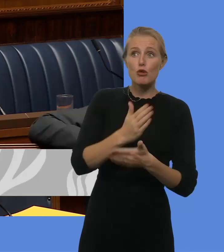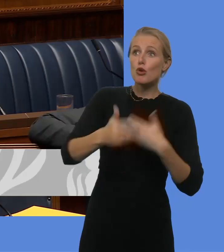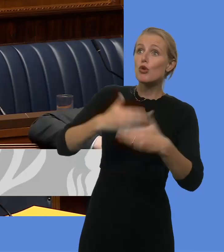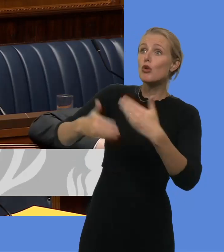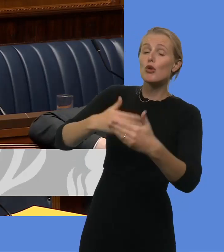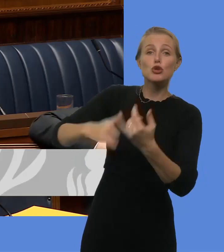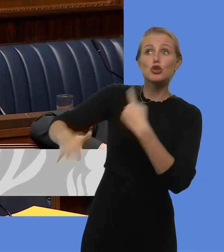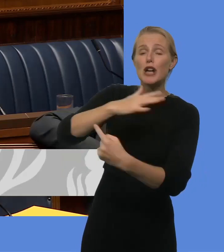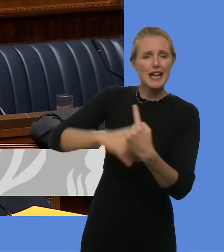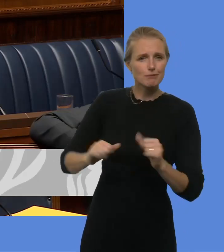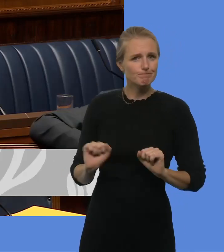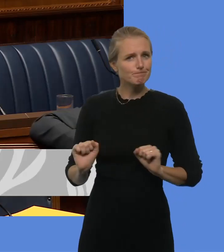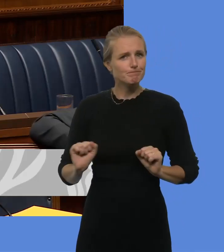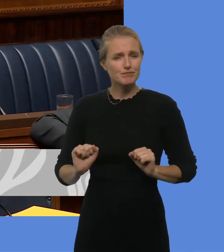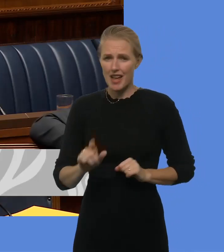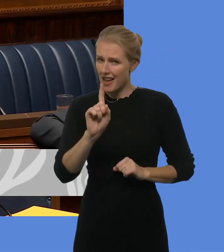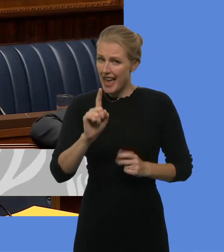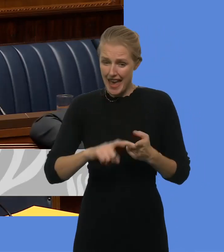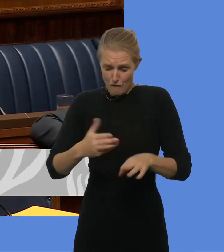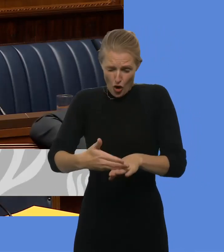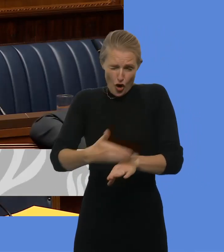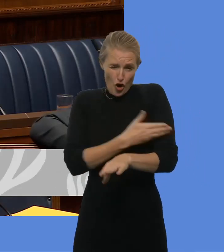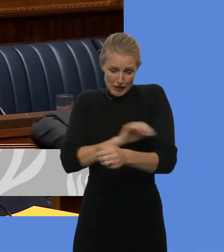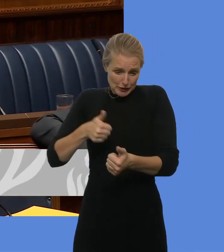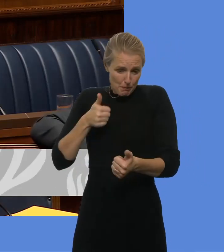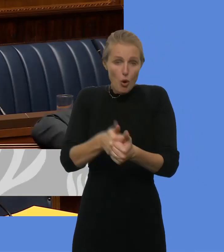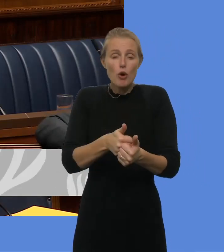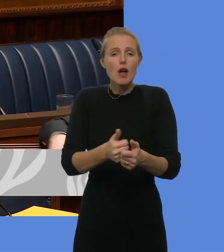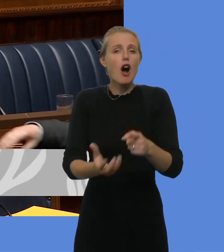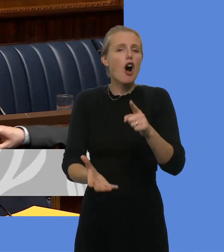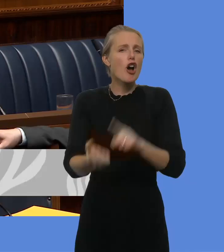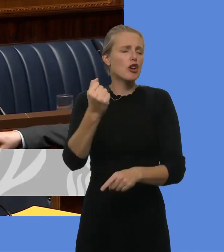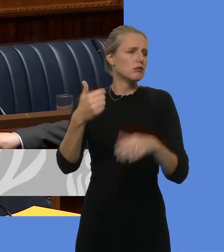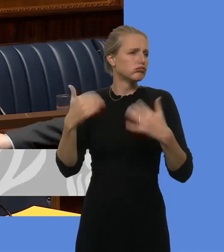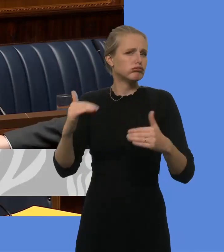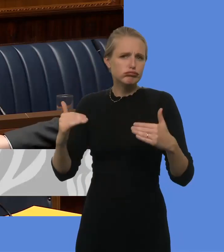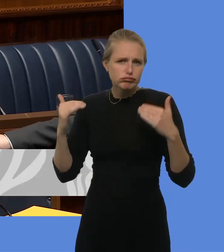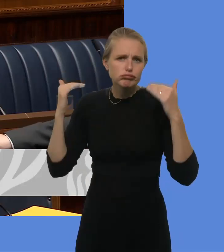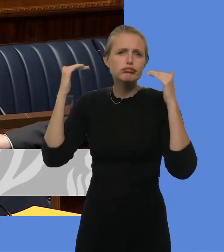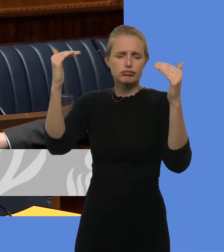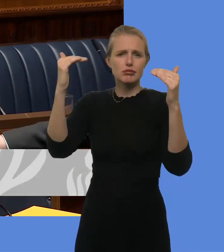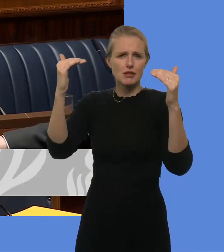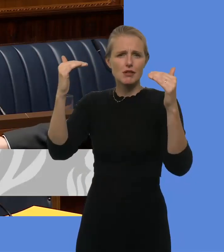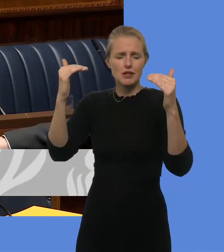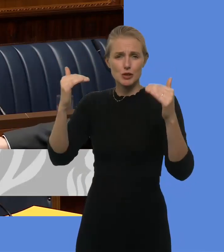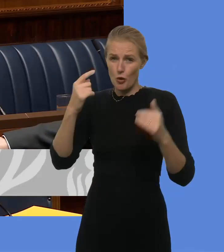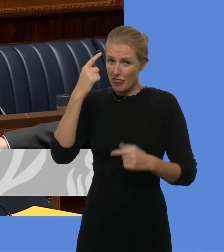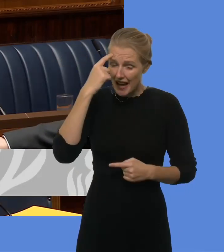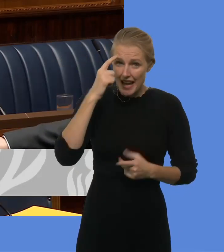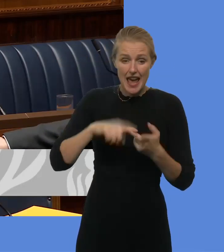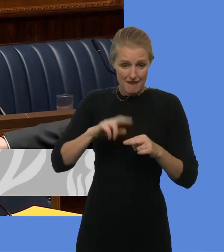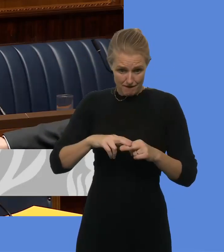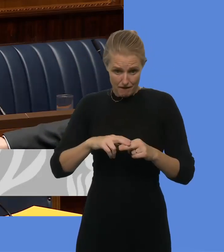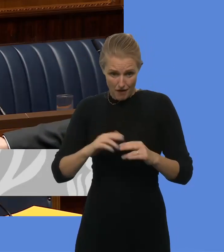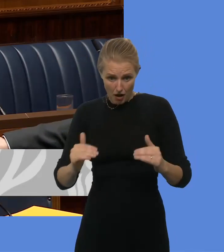support, outcomes are transformed, and by improving outcomes we can unlock significant savings not only for